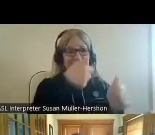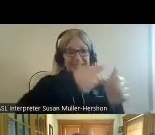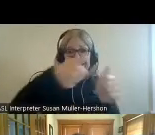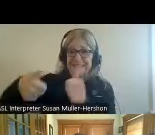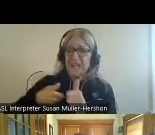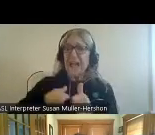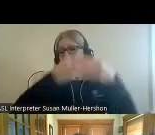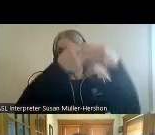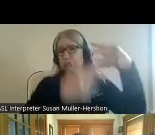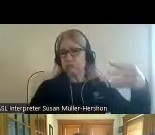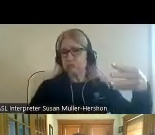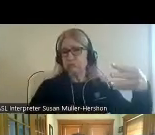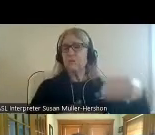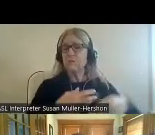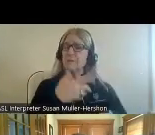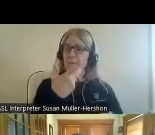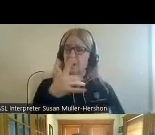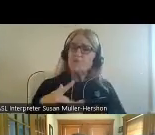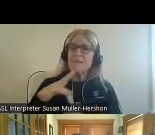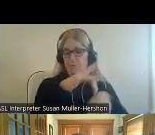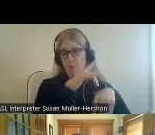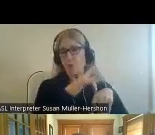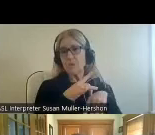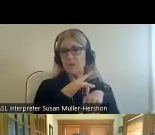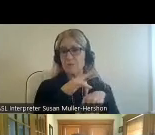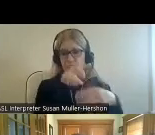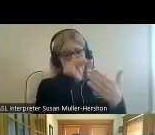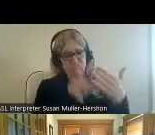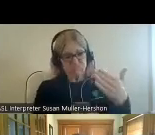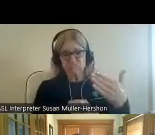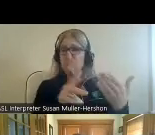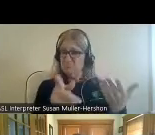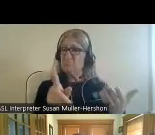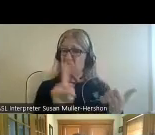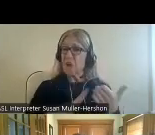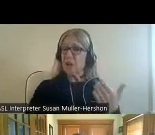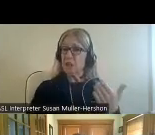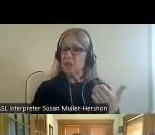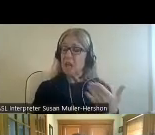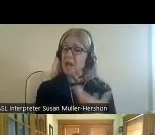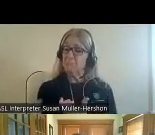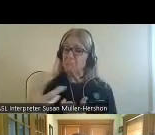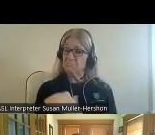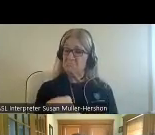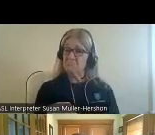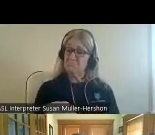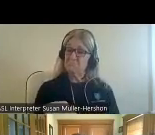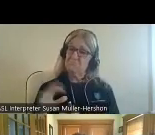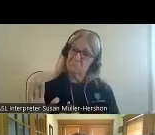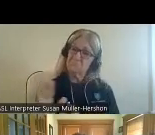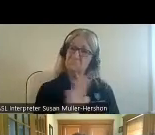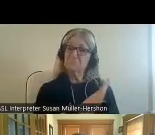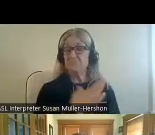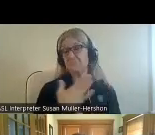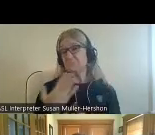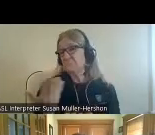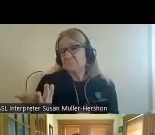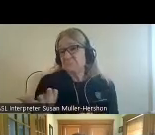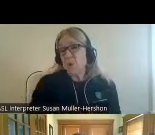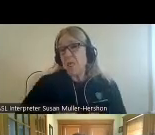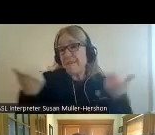host of resources that are available online that you can check out and incorporate into your daily practice as